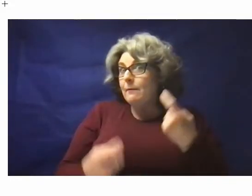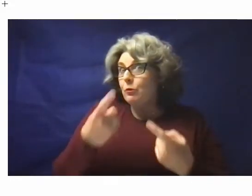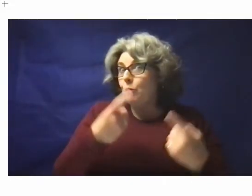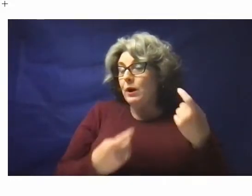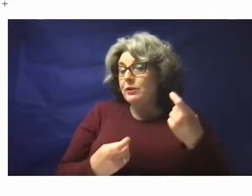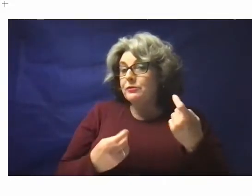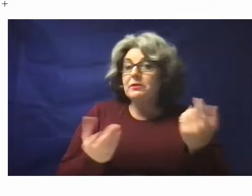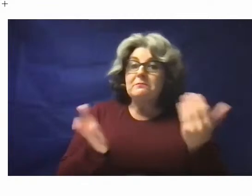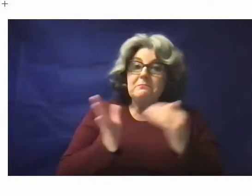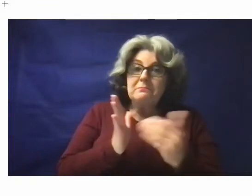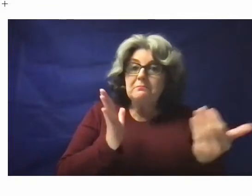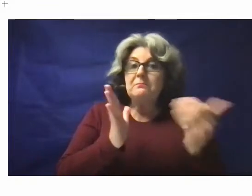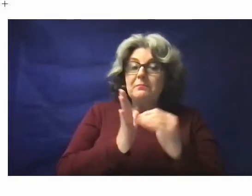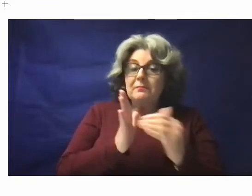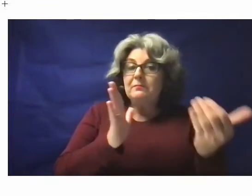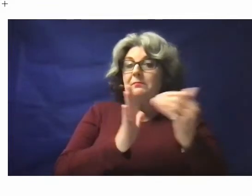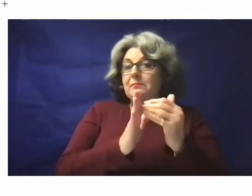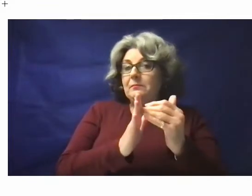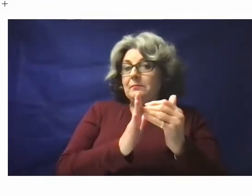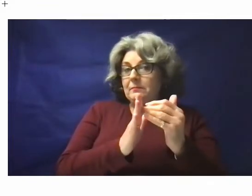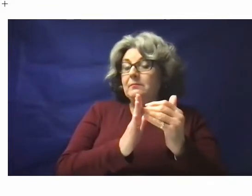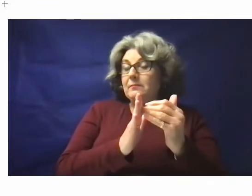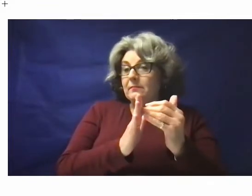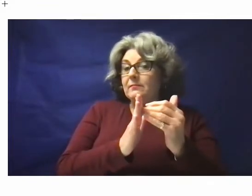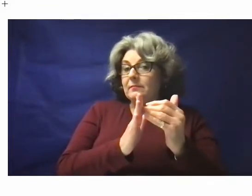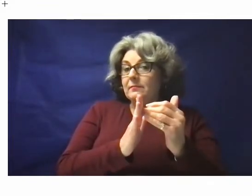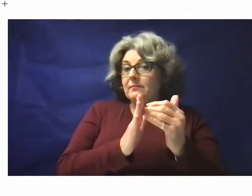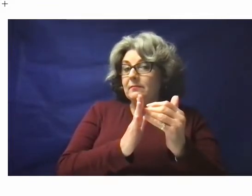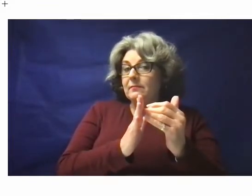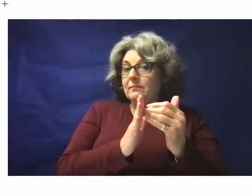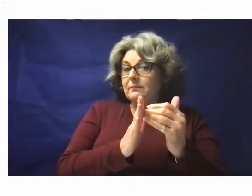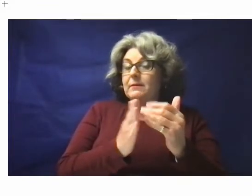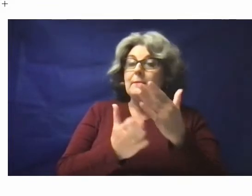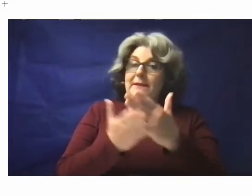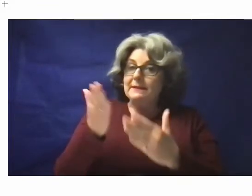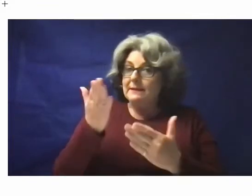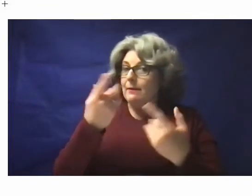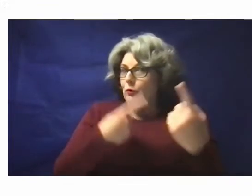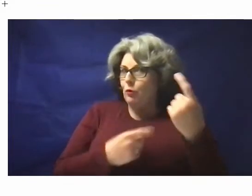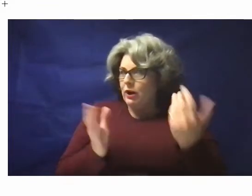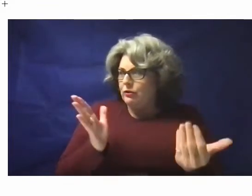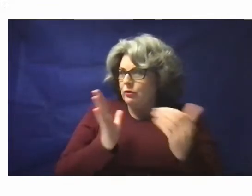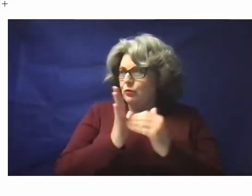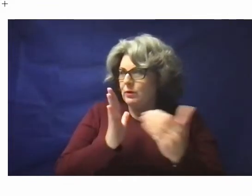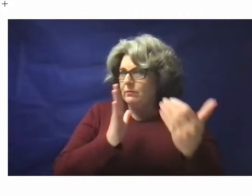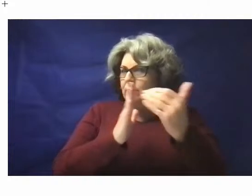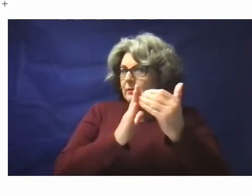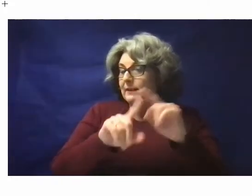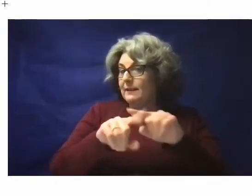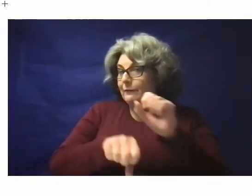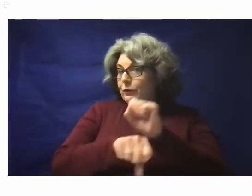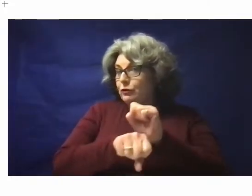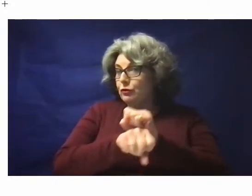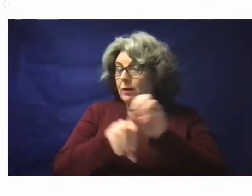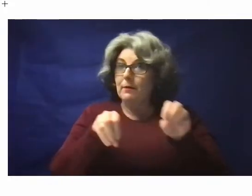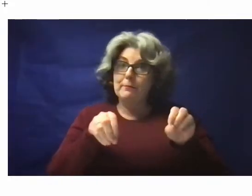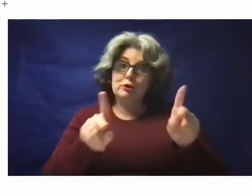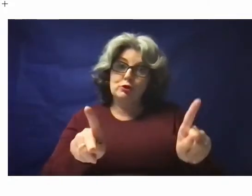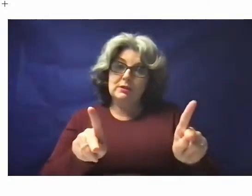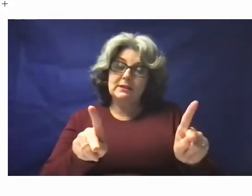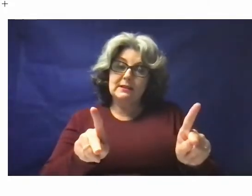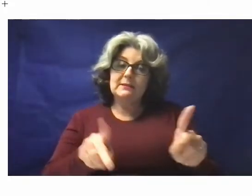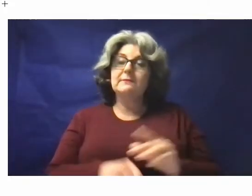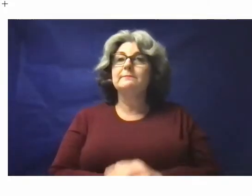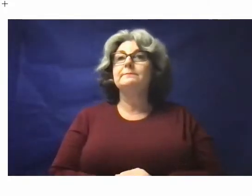recur, or you might see questions repeat in other job ads, especially like if you